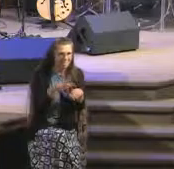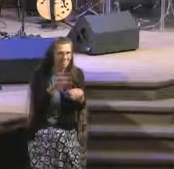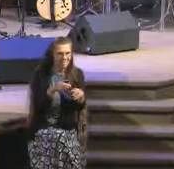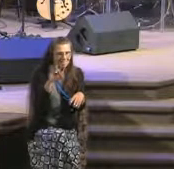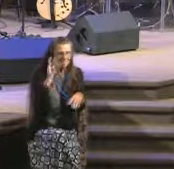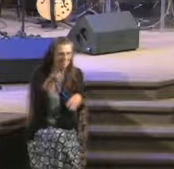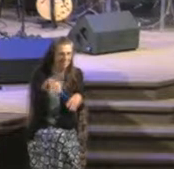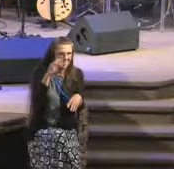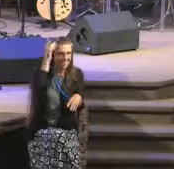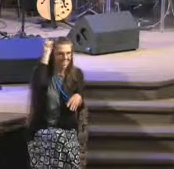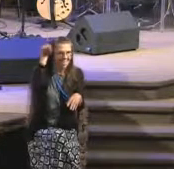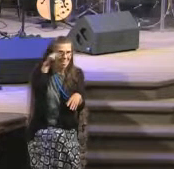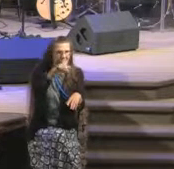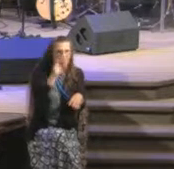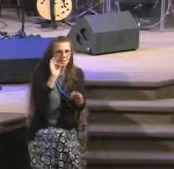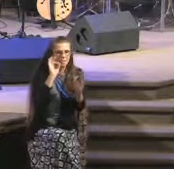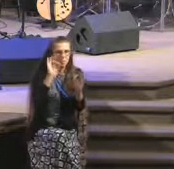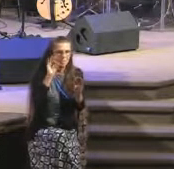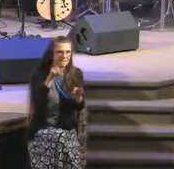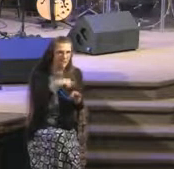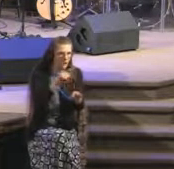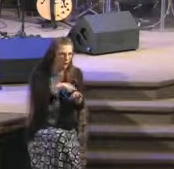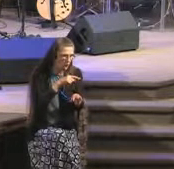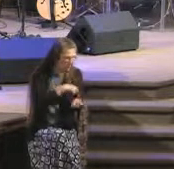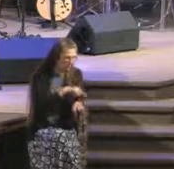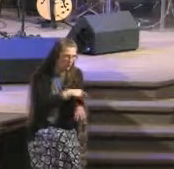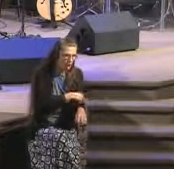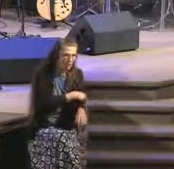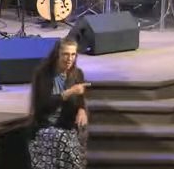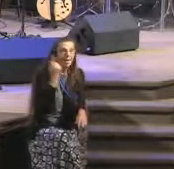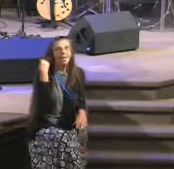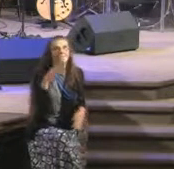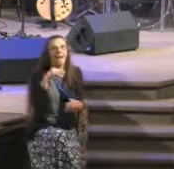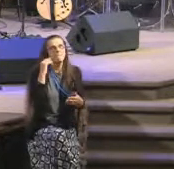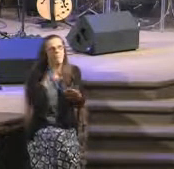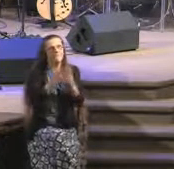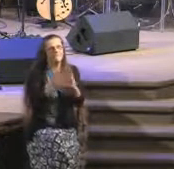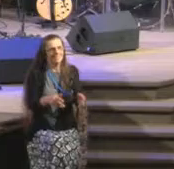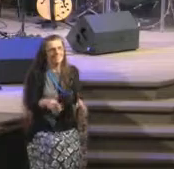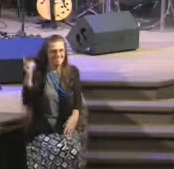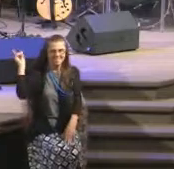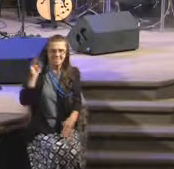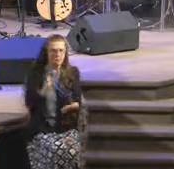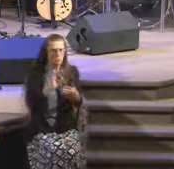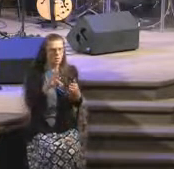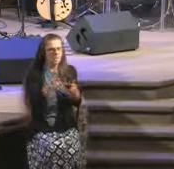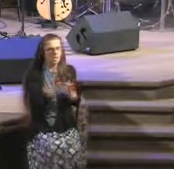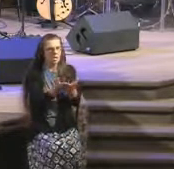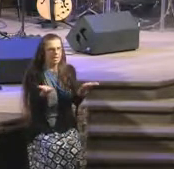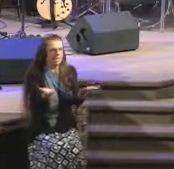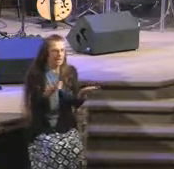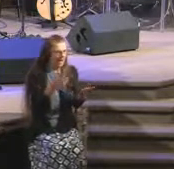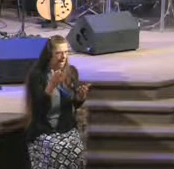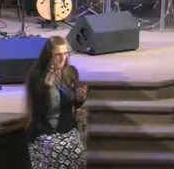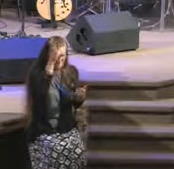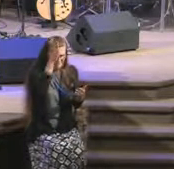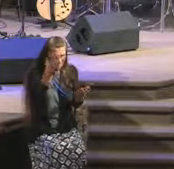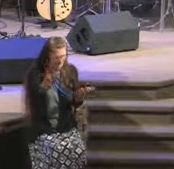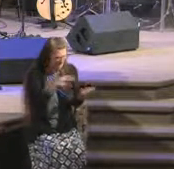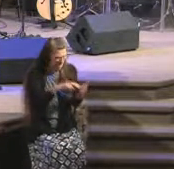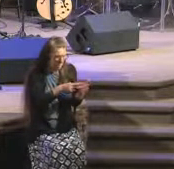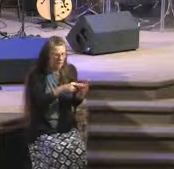The pastor started to preach, and he got up there and he opened up his Bible. Daddy, what does that mean? Why, he's